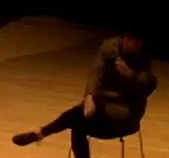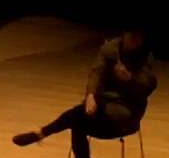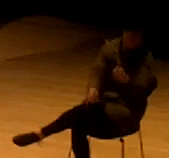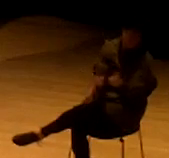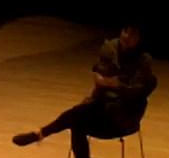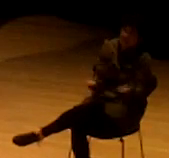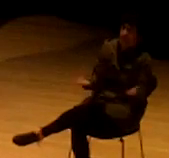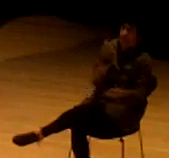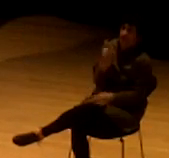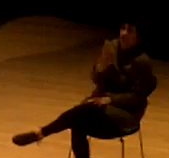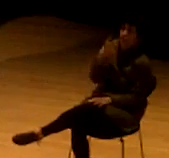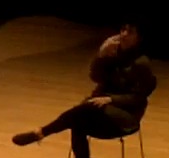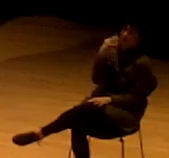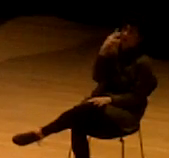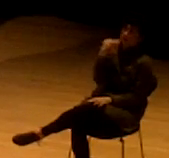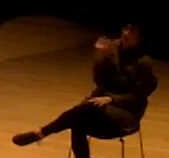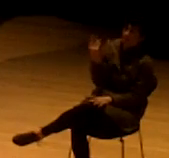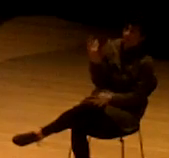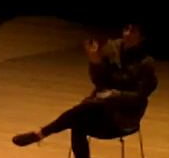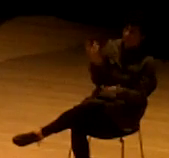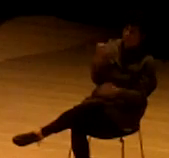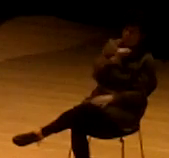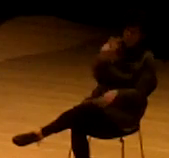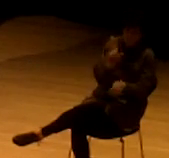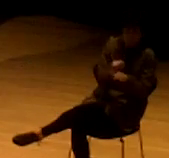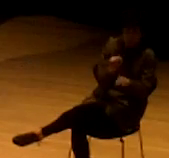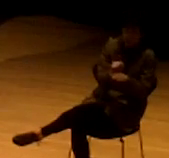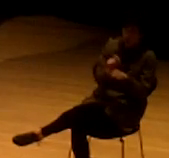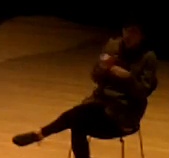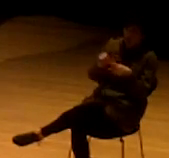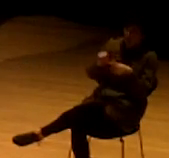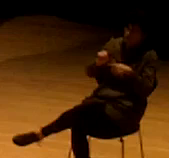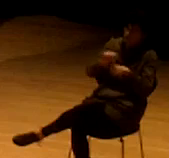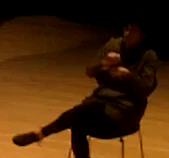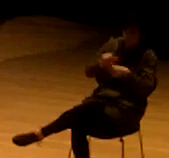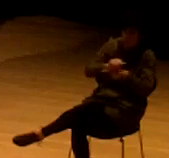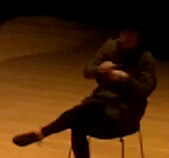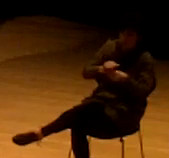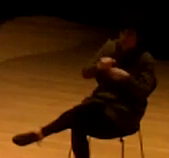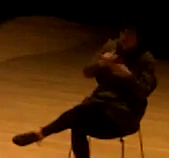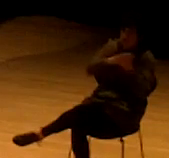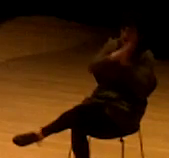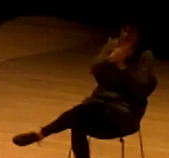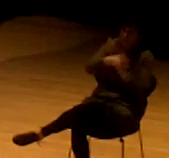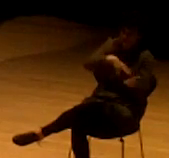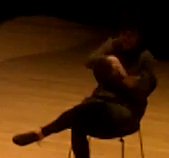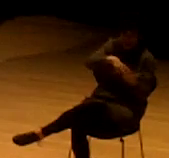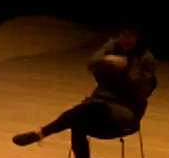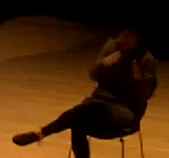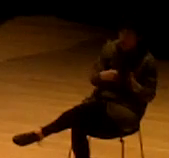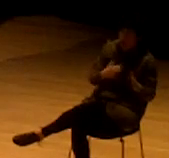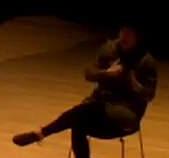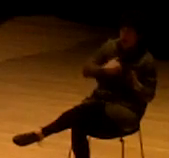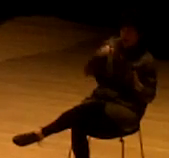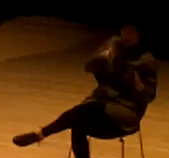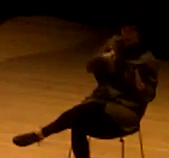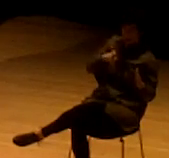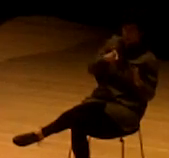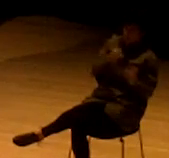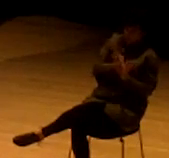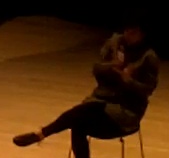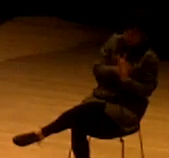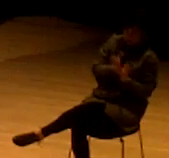all this work in the training to become a dancer confronted every last issue that I had with my cerebral palsy, physically, psychologically,